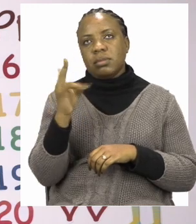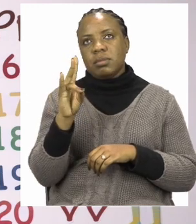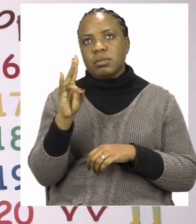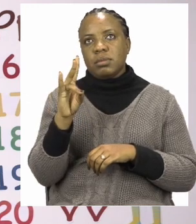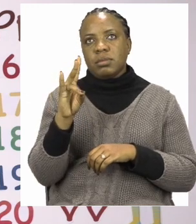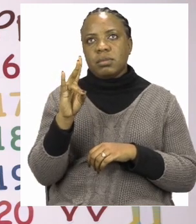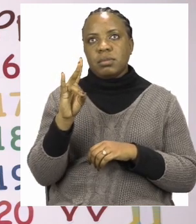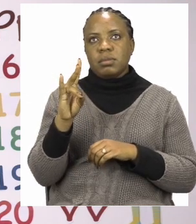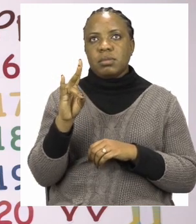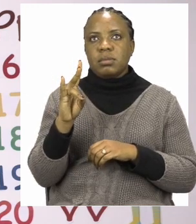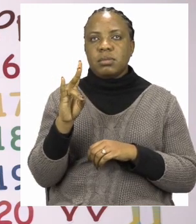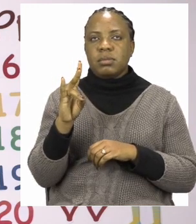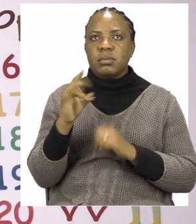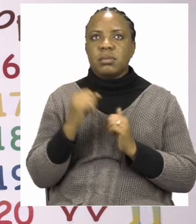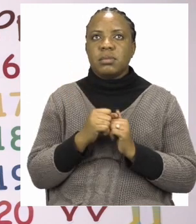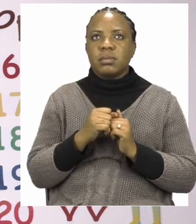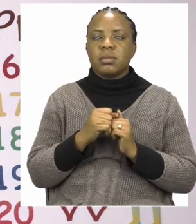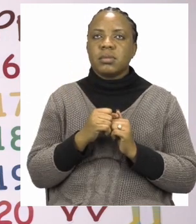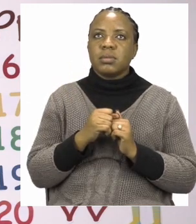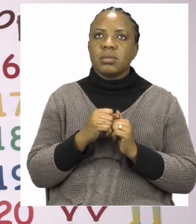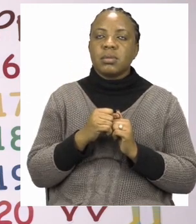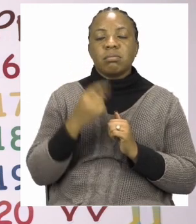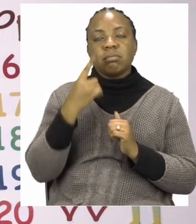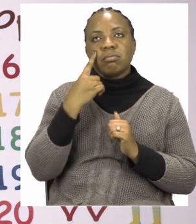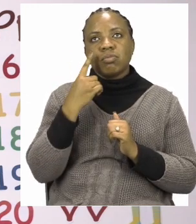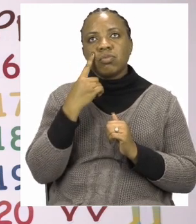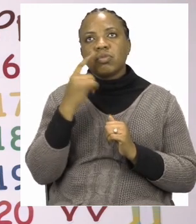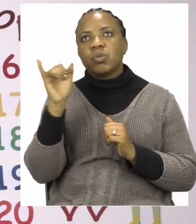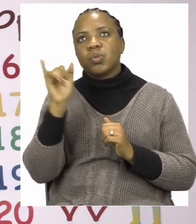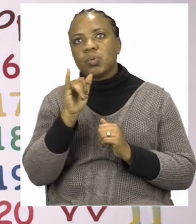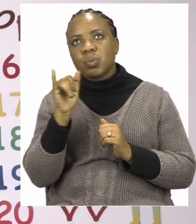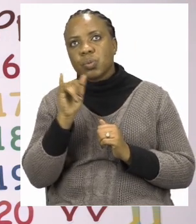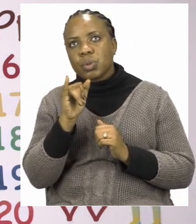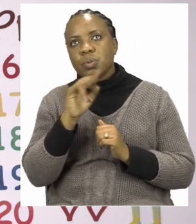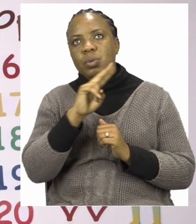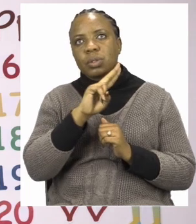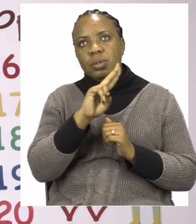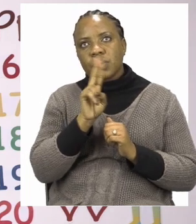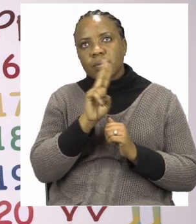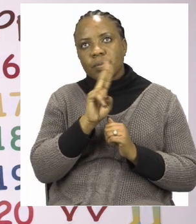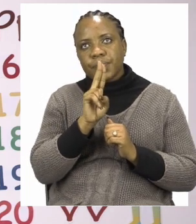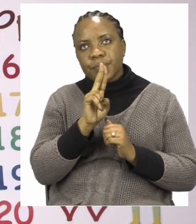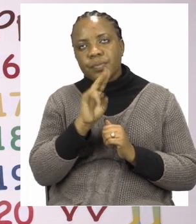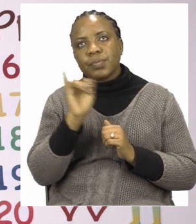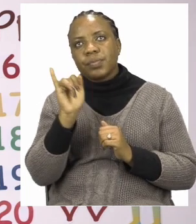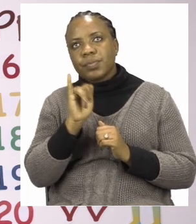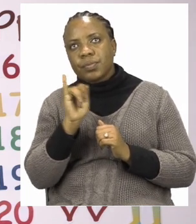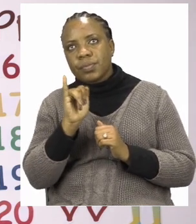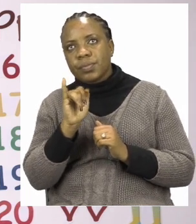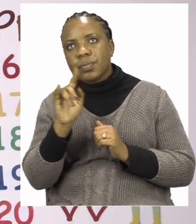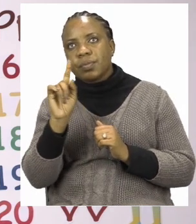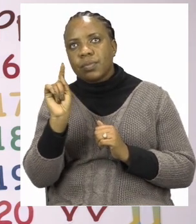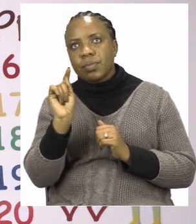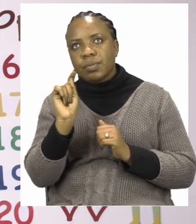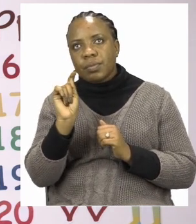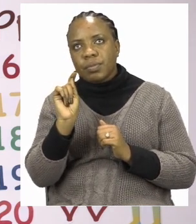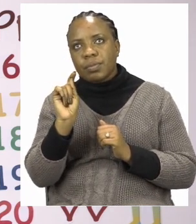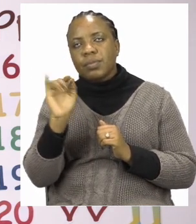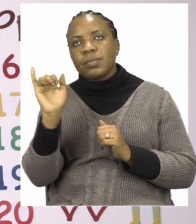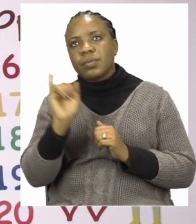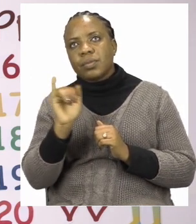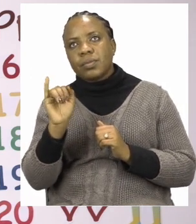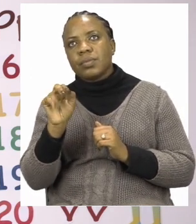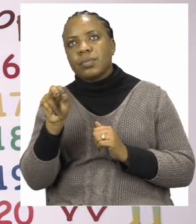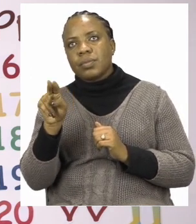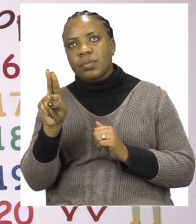247. Now we have to put the numbers in their correct place. We already know that if we start from this side where the 7